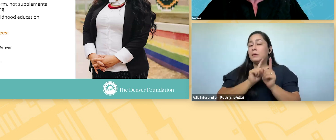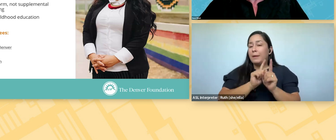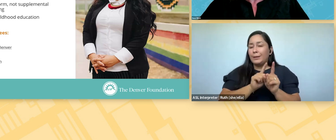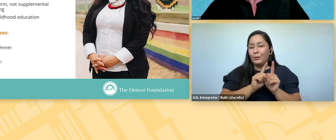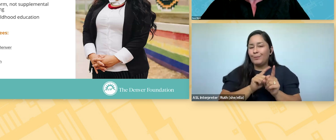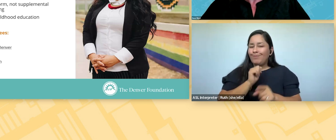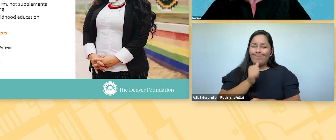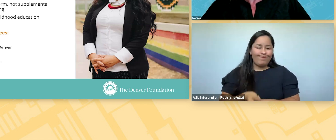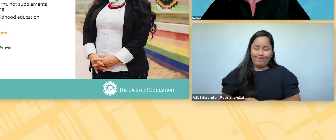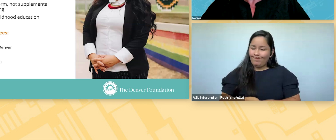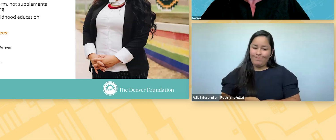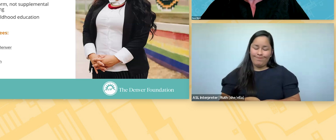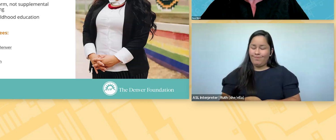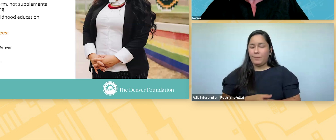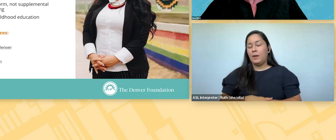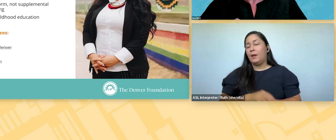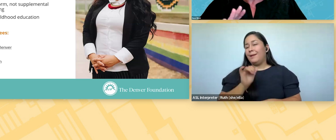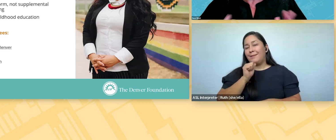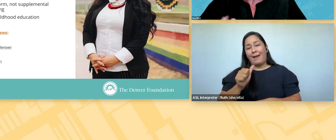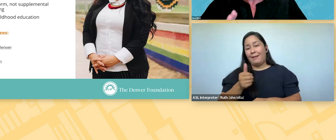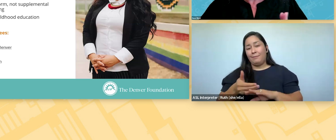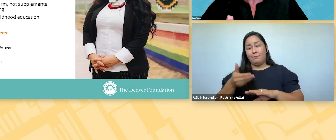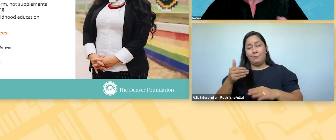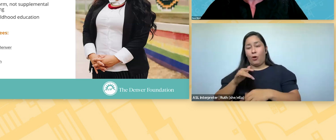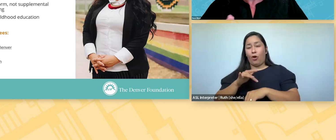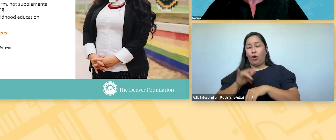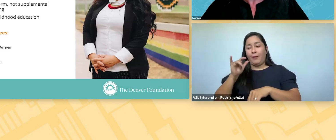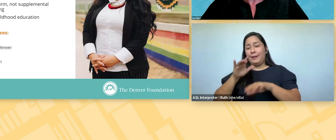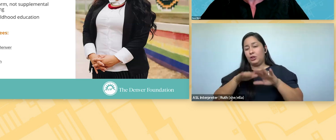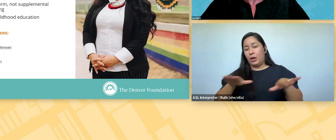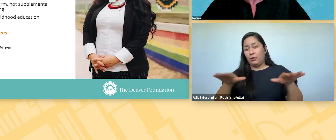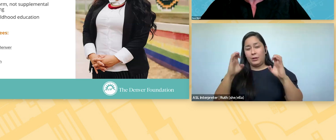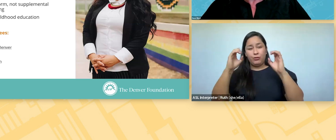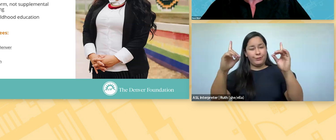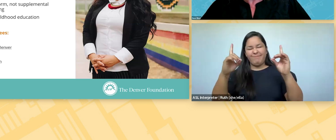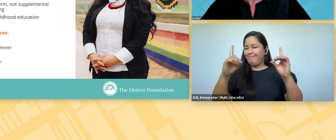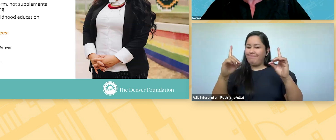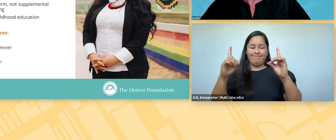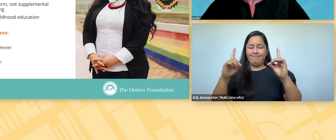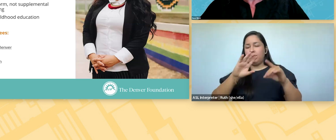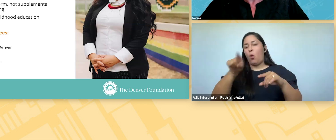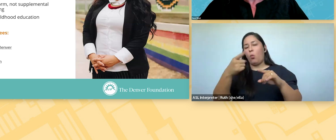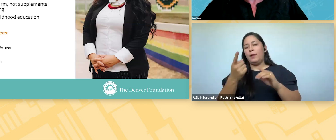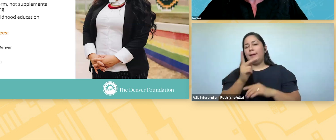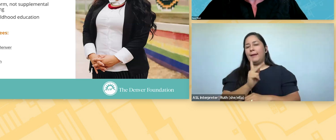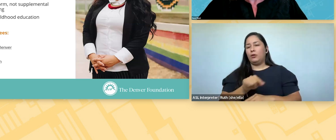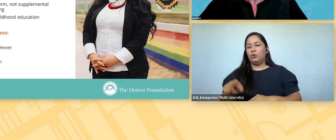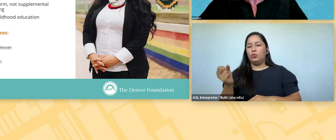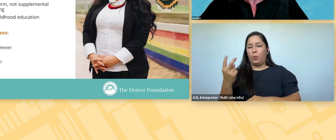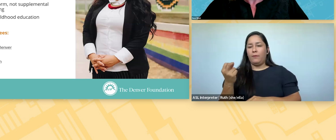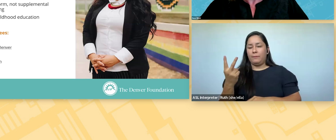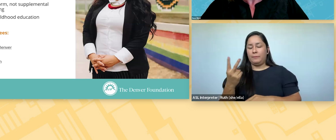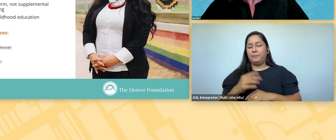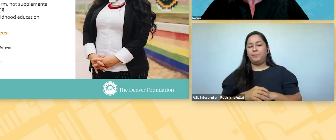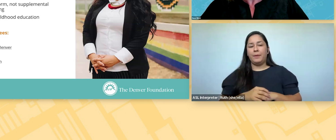area. And it does not include early childhood education. The focus is really on K-12 education reform. Again, the